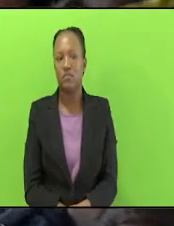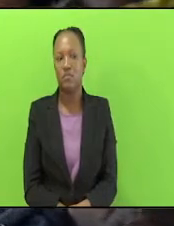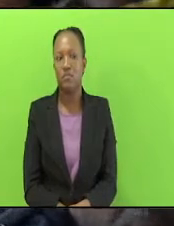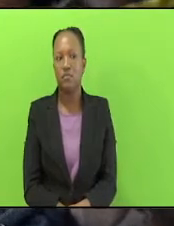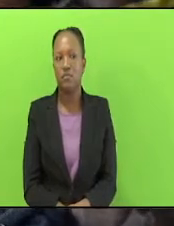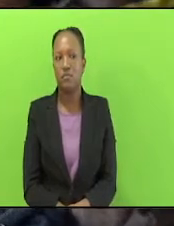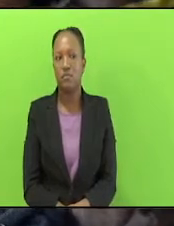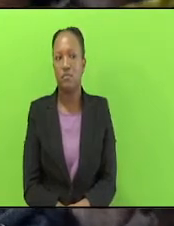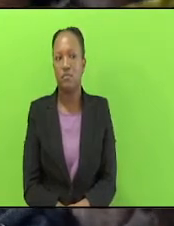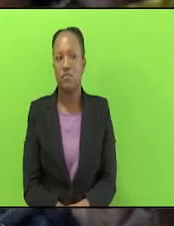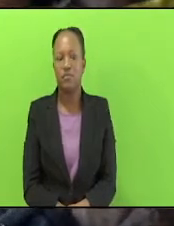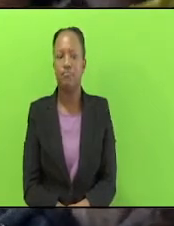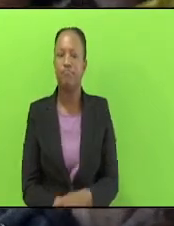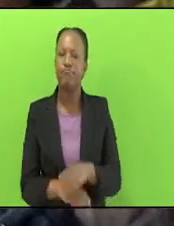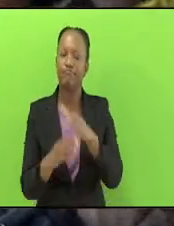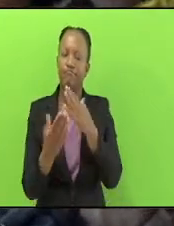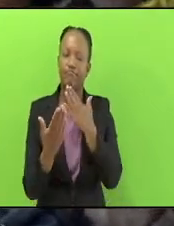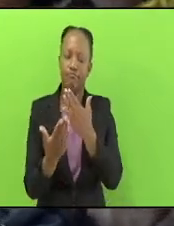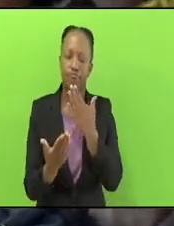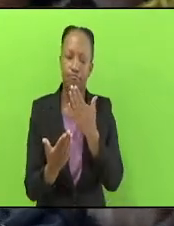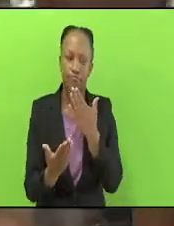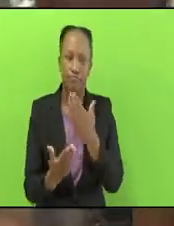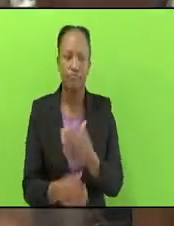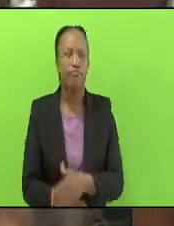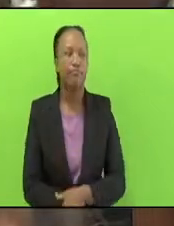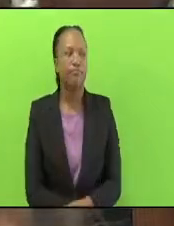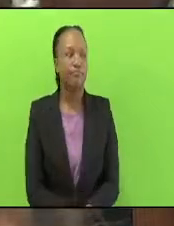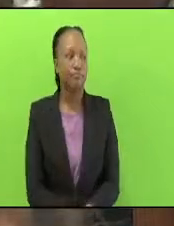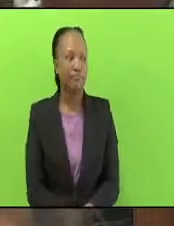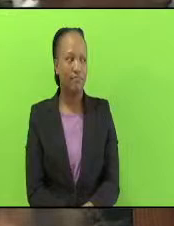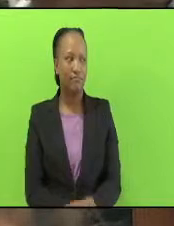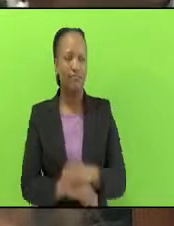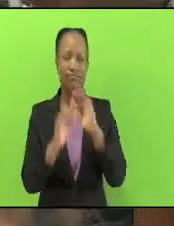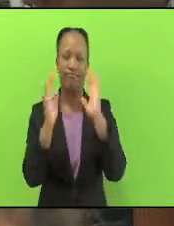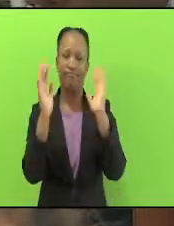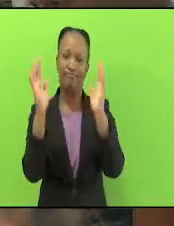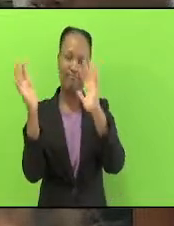it. Thank you. Ke a leboga.